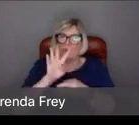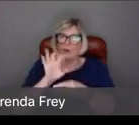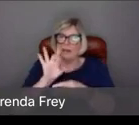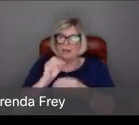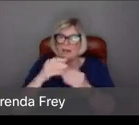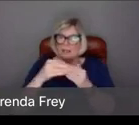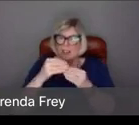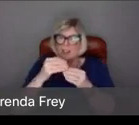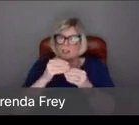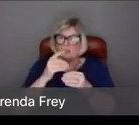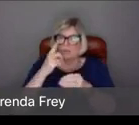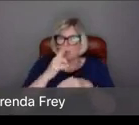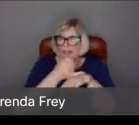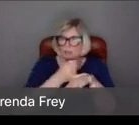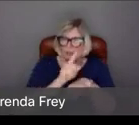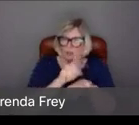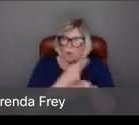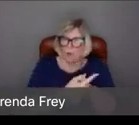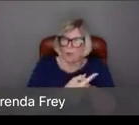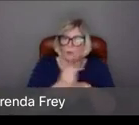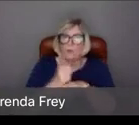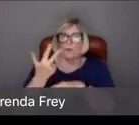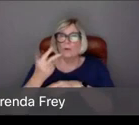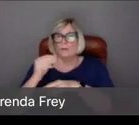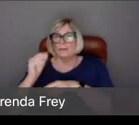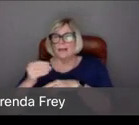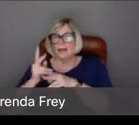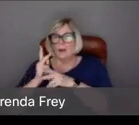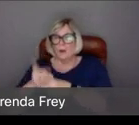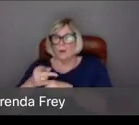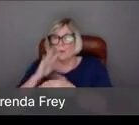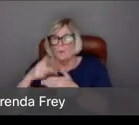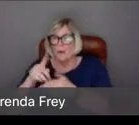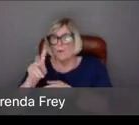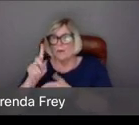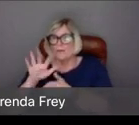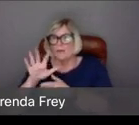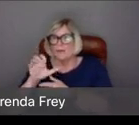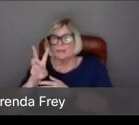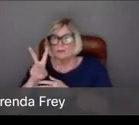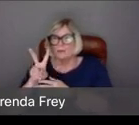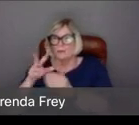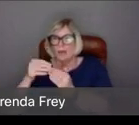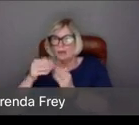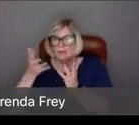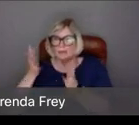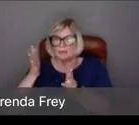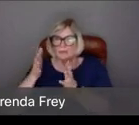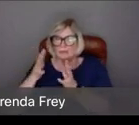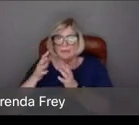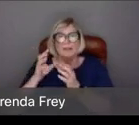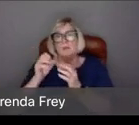$10,480 in interest. But with the 3% loan, you're going to pay $1,562. So while you